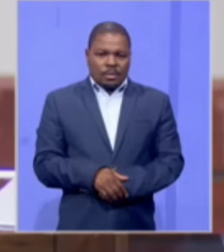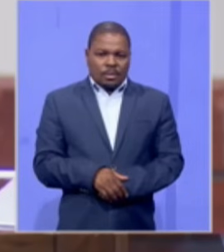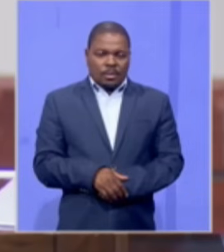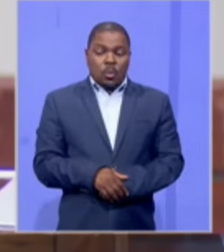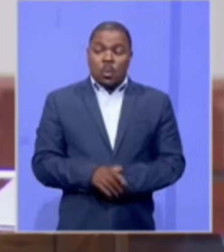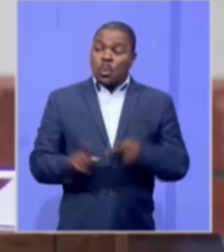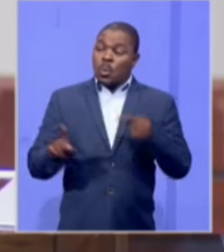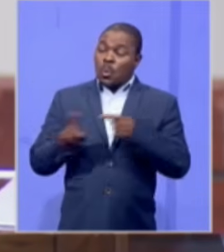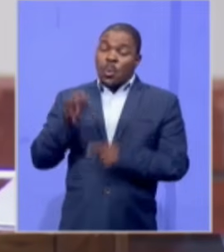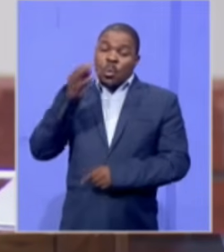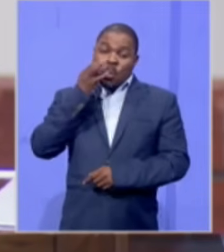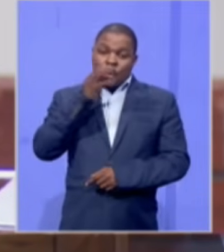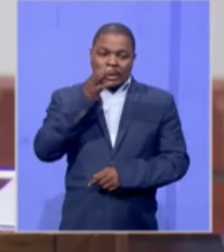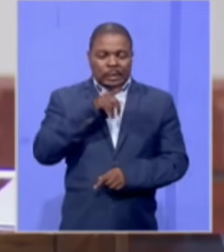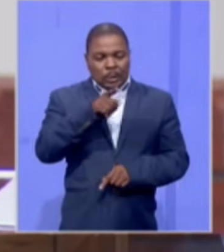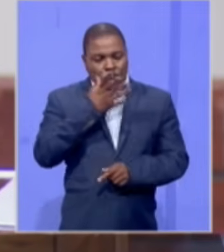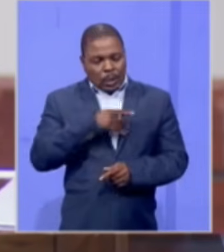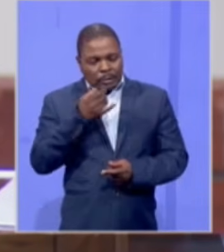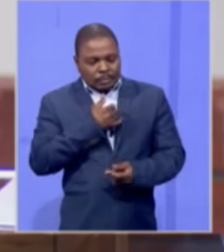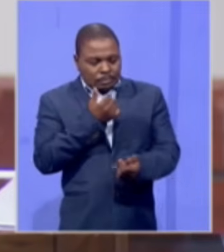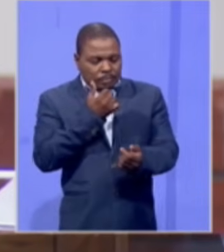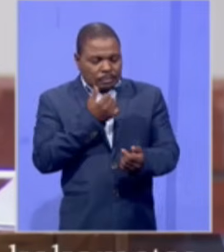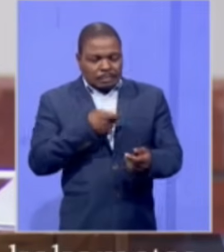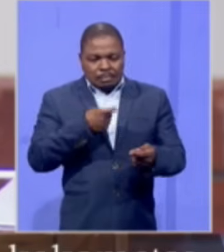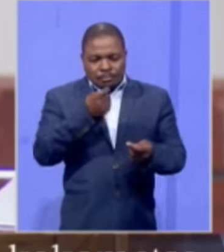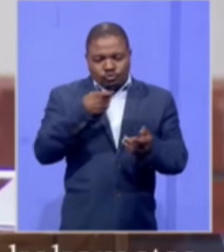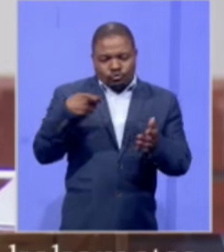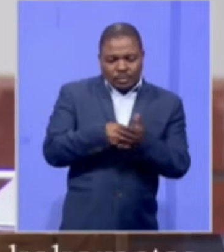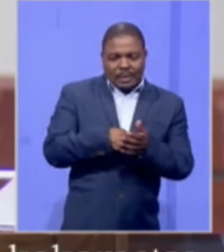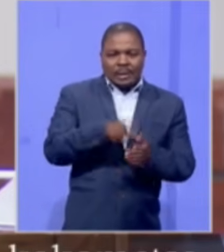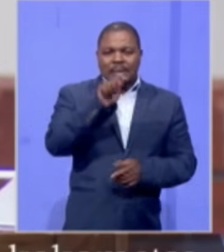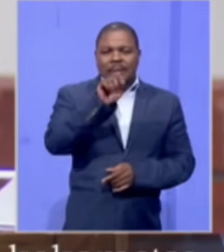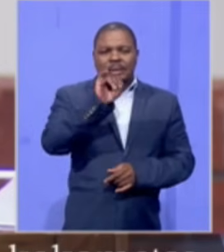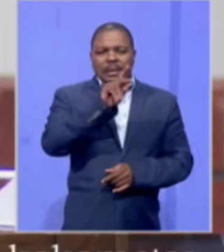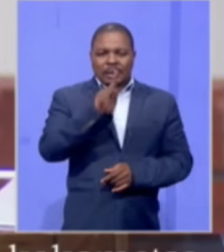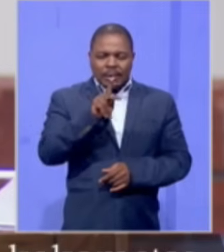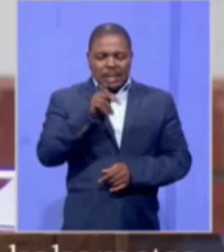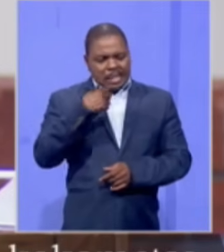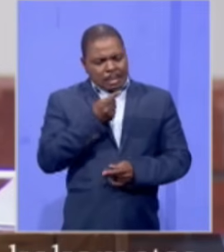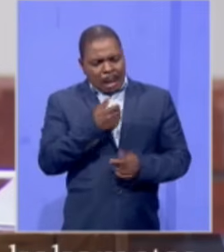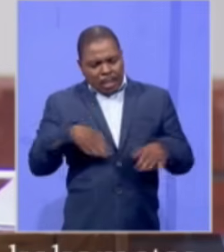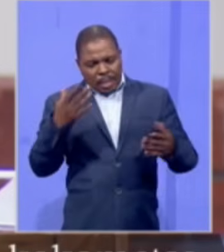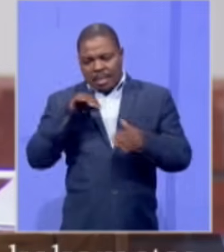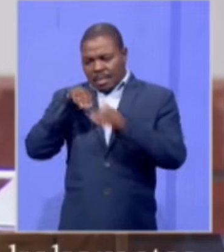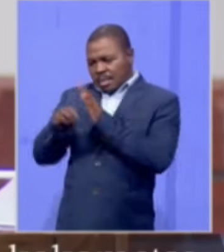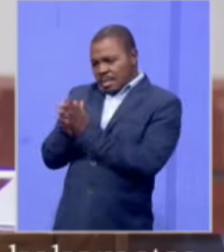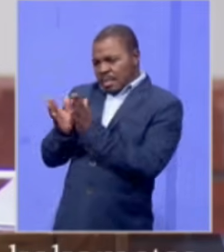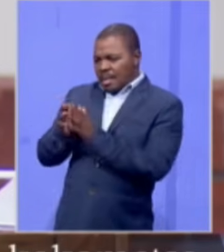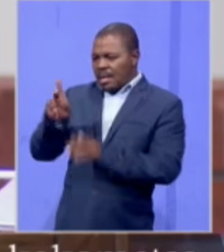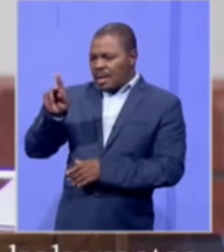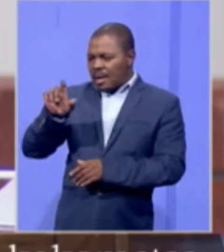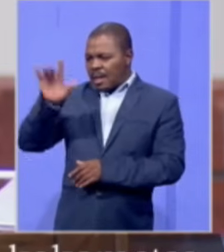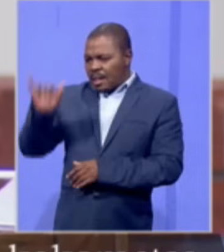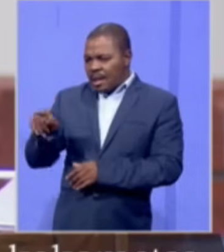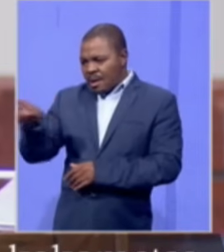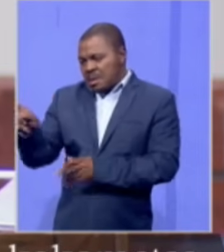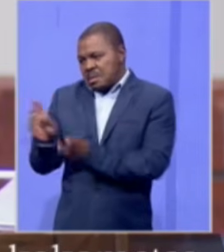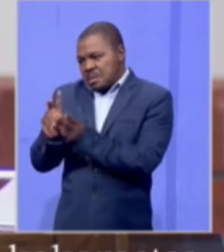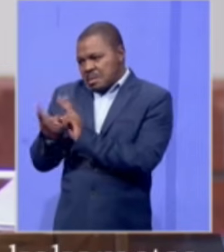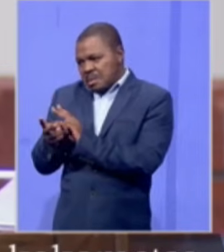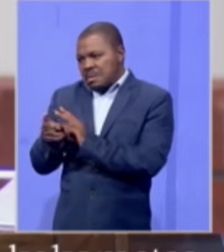O re ha ne a batla ho reka sethethefatsi sa TIC mme a sena loli o ne a le balapeng la Khele ho ya mokopa mme e be ba mokadima